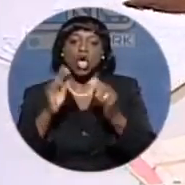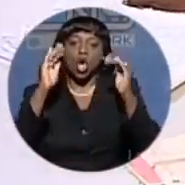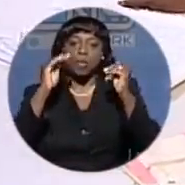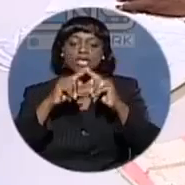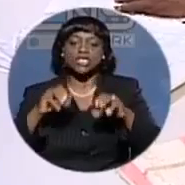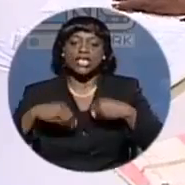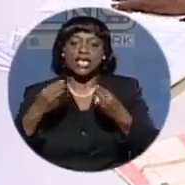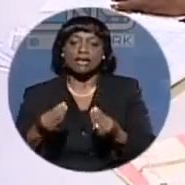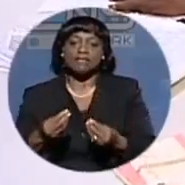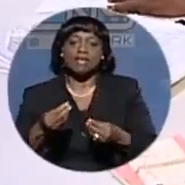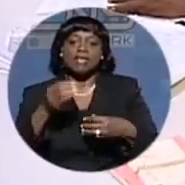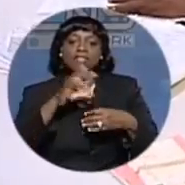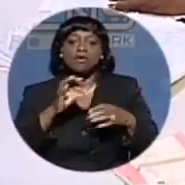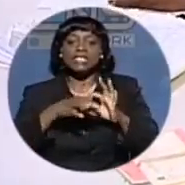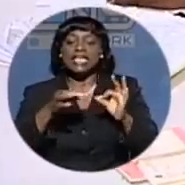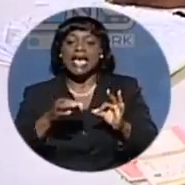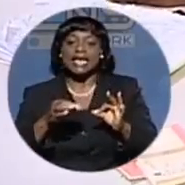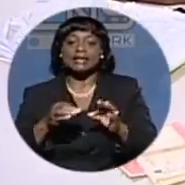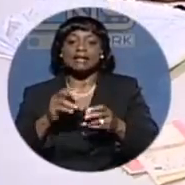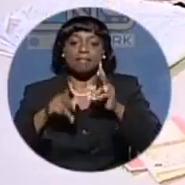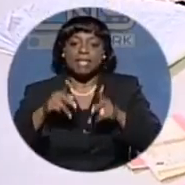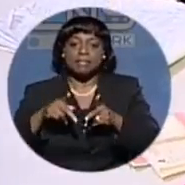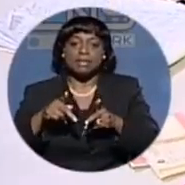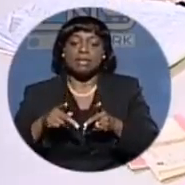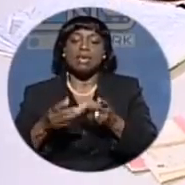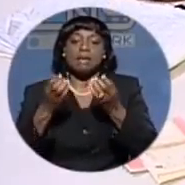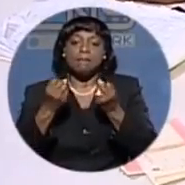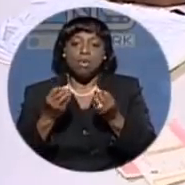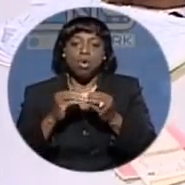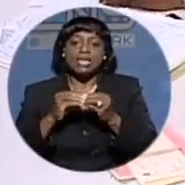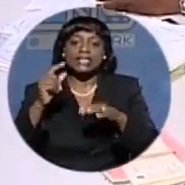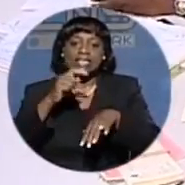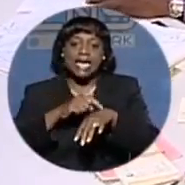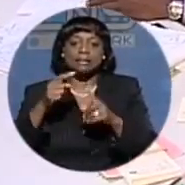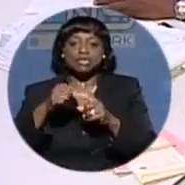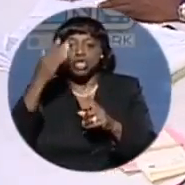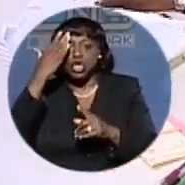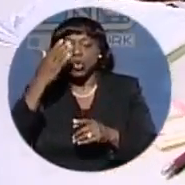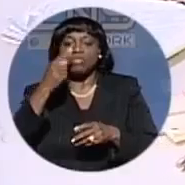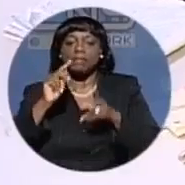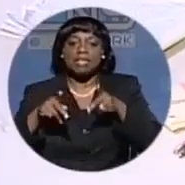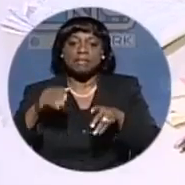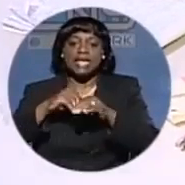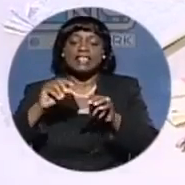and candidates ample time to know their constituencies and allow for a smooth